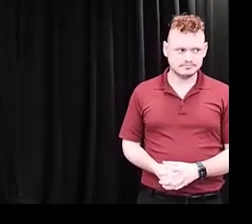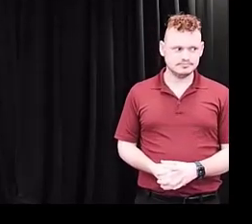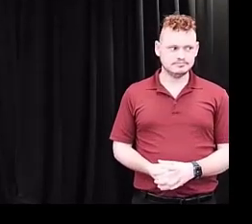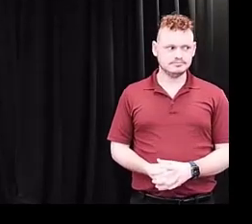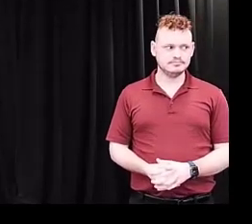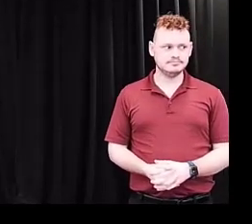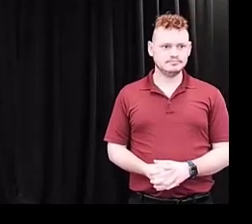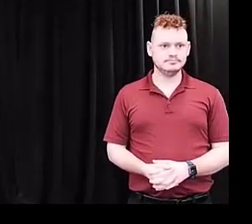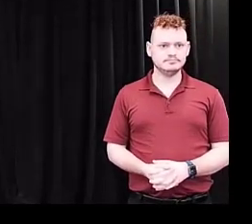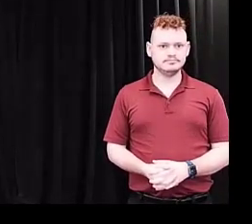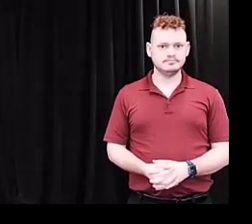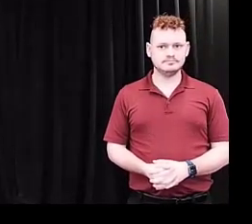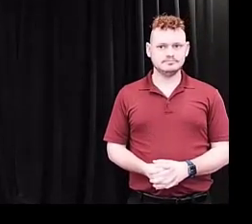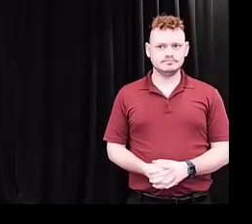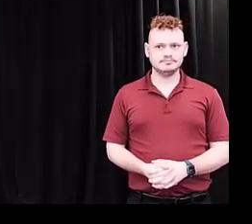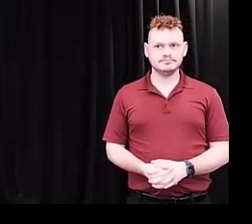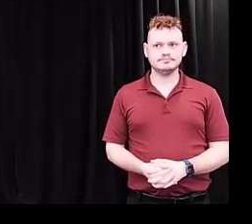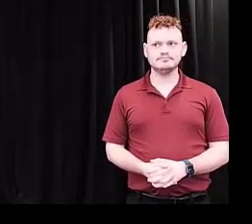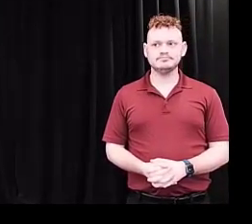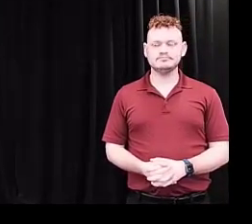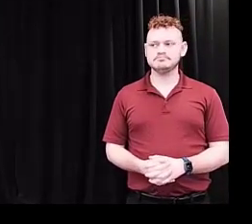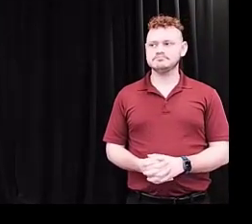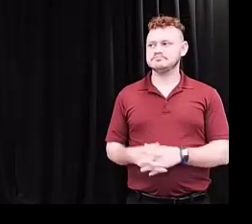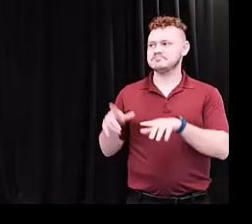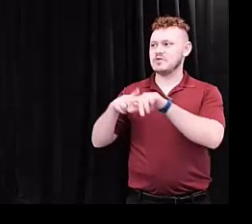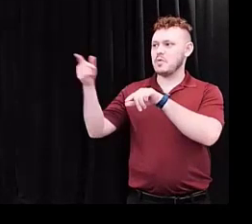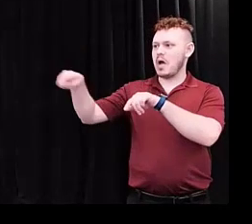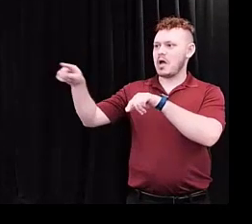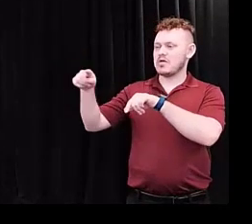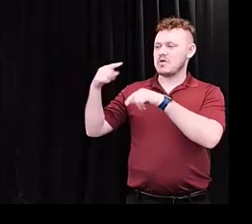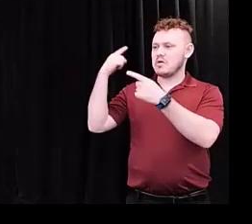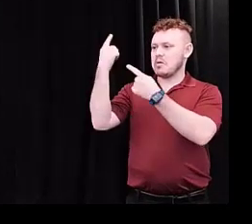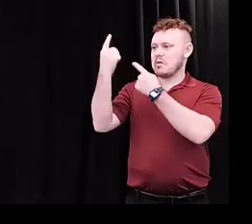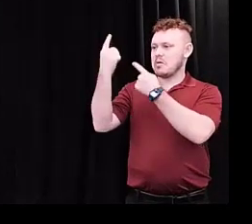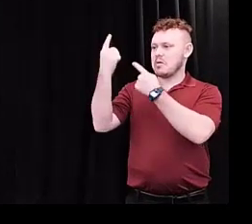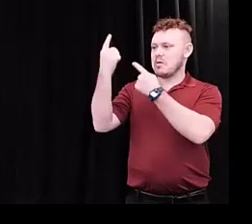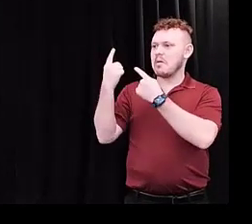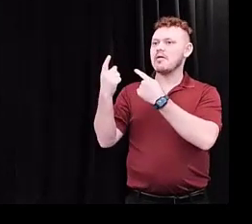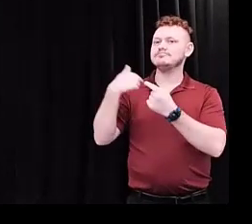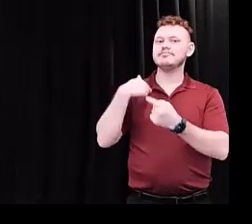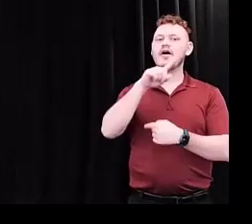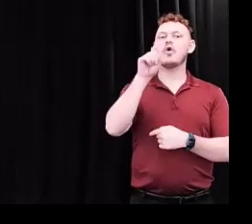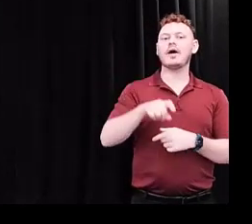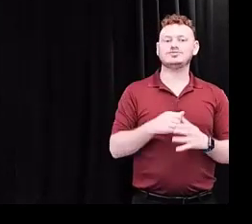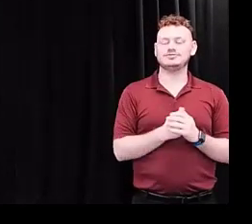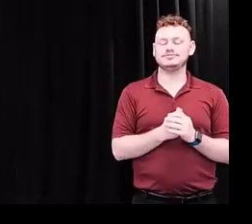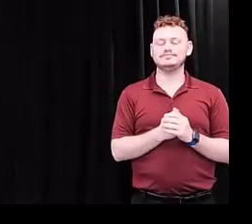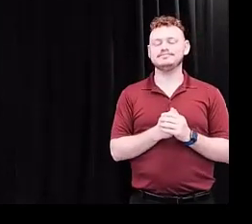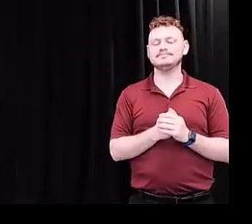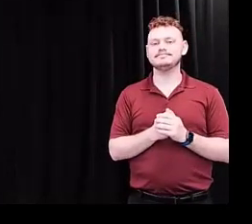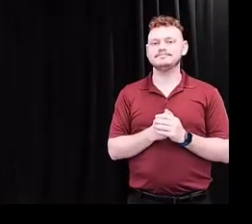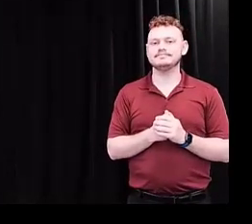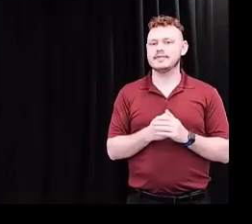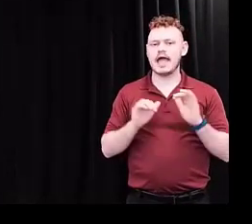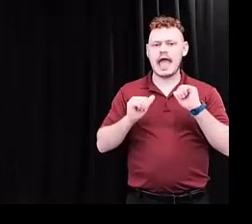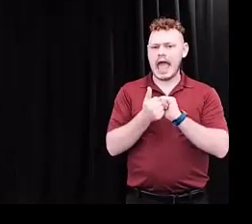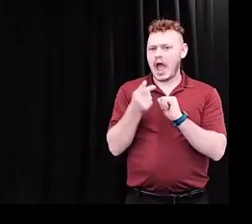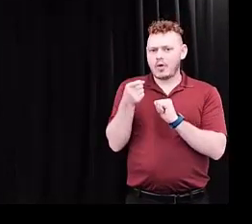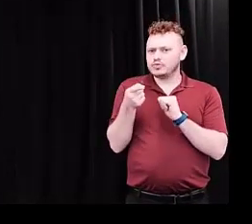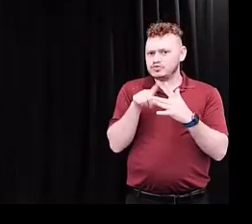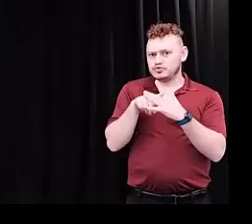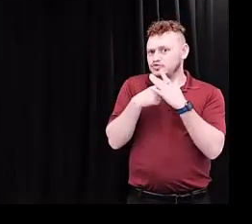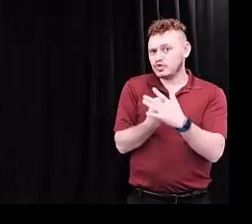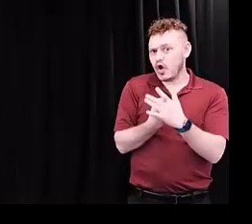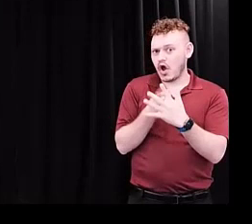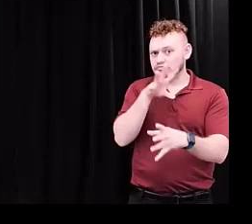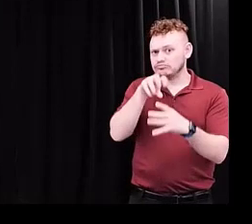All right. So while people are gathering their questions, I had a question for you, Darren. Sure. How did you get your start in accessibility?